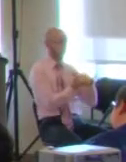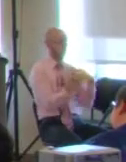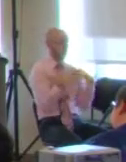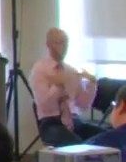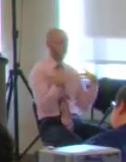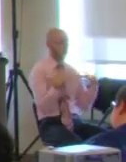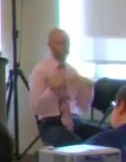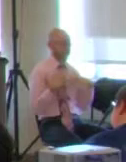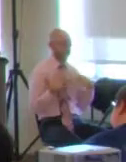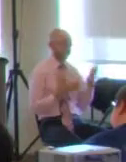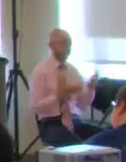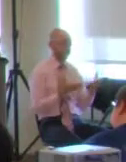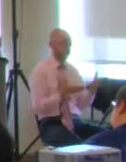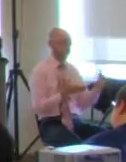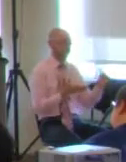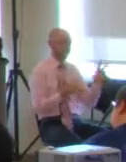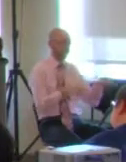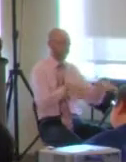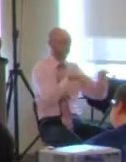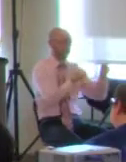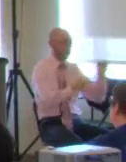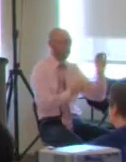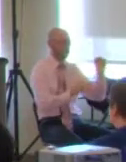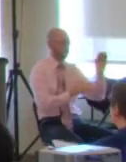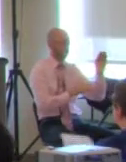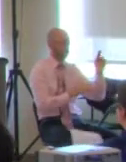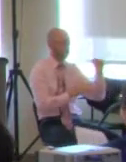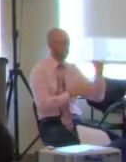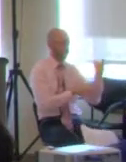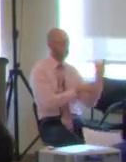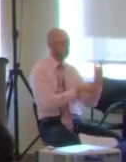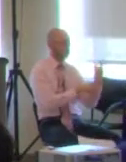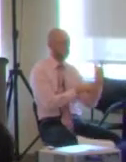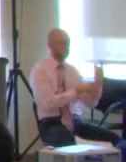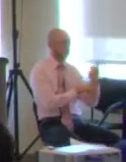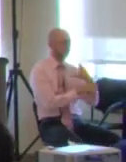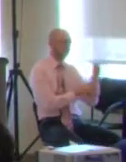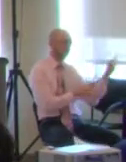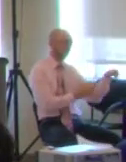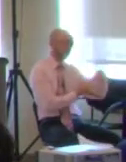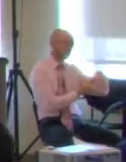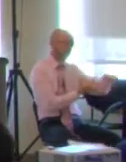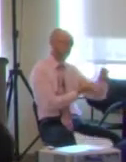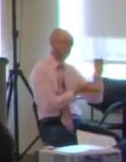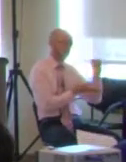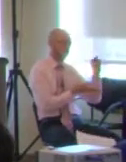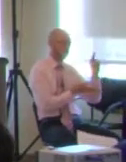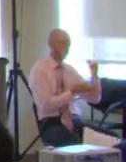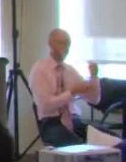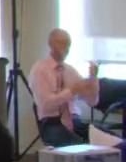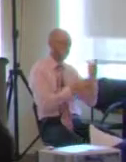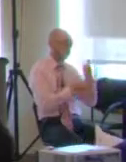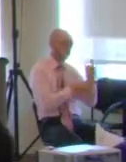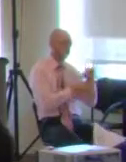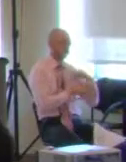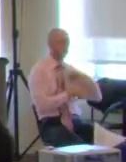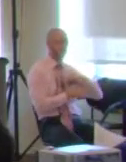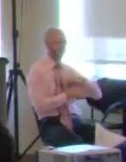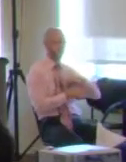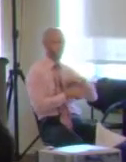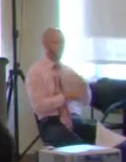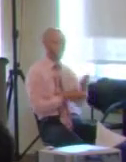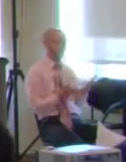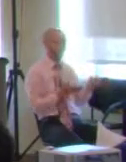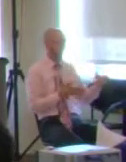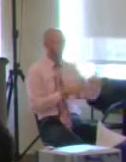COBRA. And they may be forced to start paying for an additional health benefit they can't afford